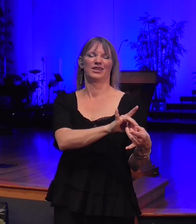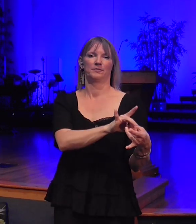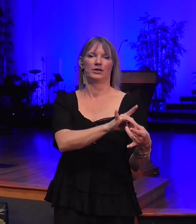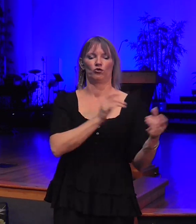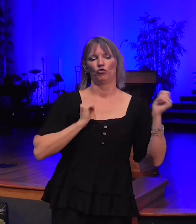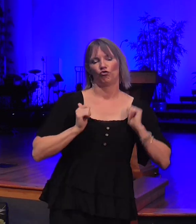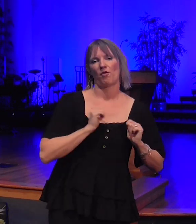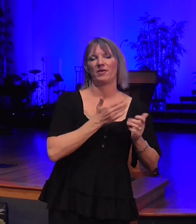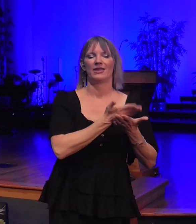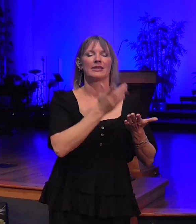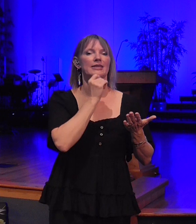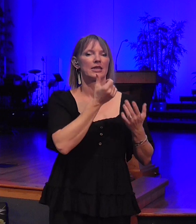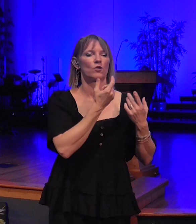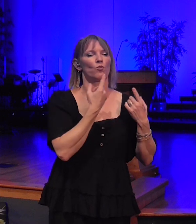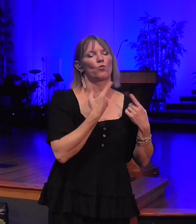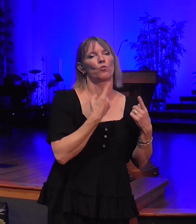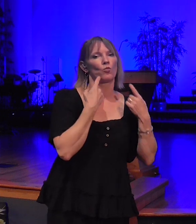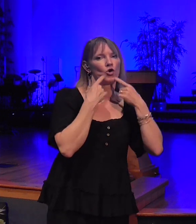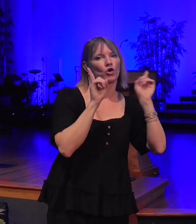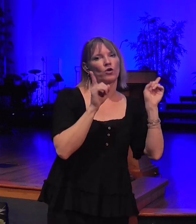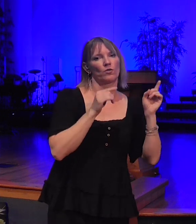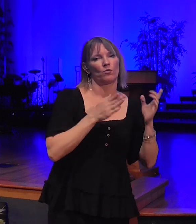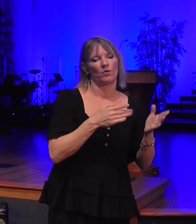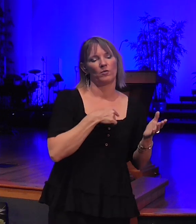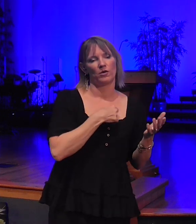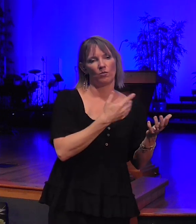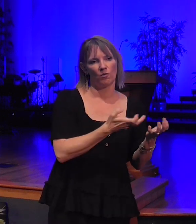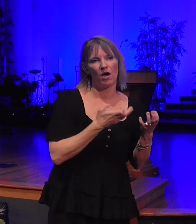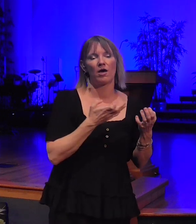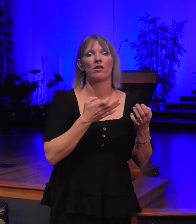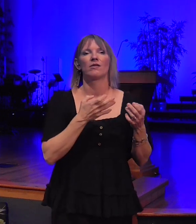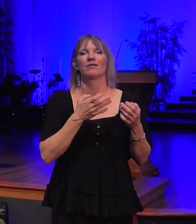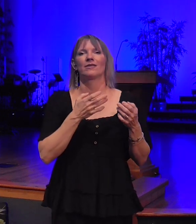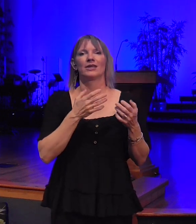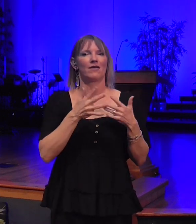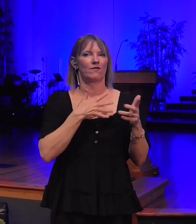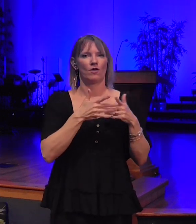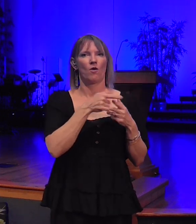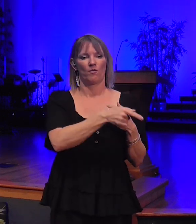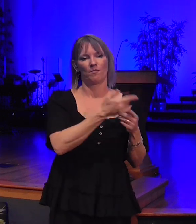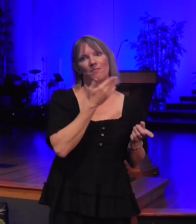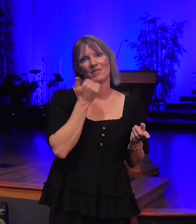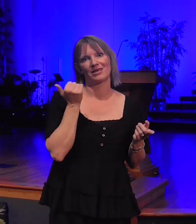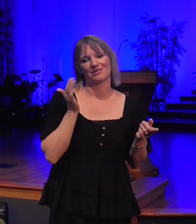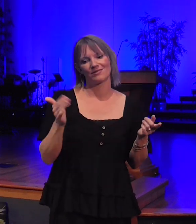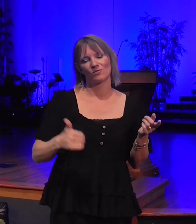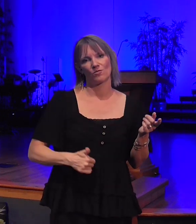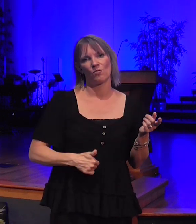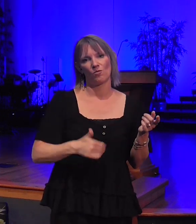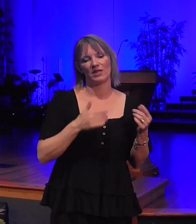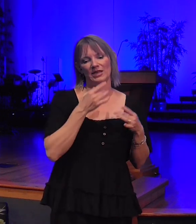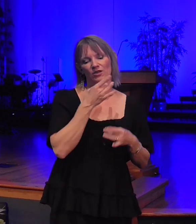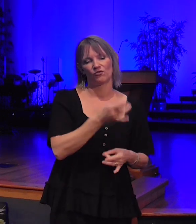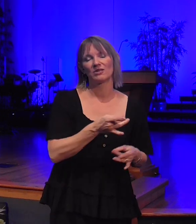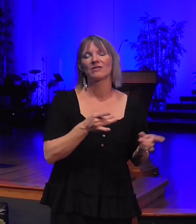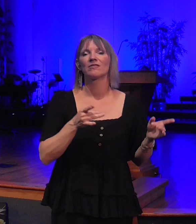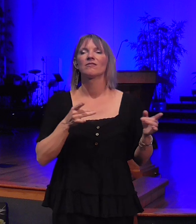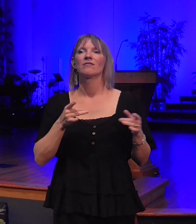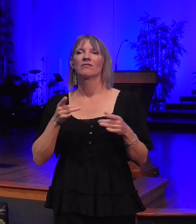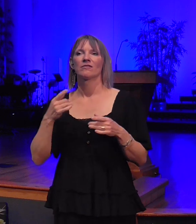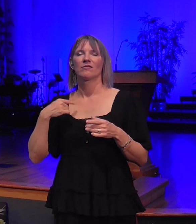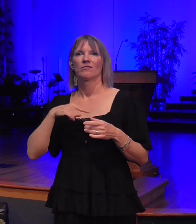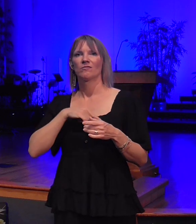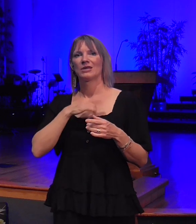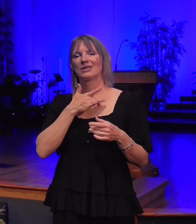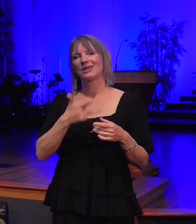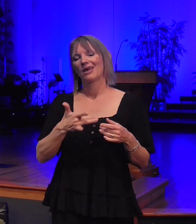out our way, without realizing they maybe were in our best soul's interest, we lose touch with the soul's